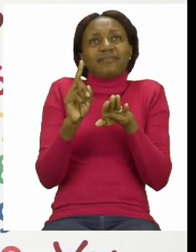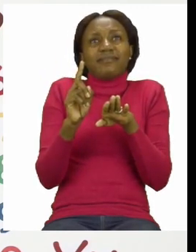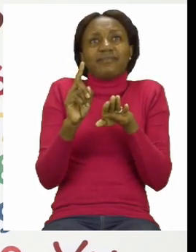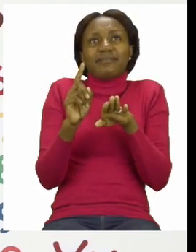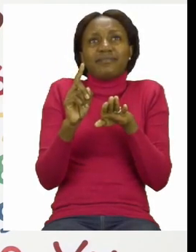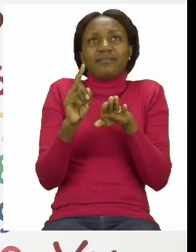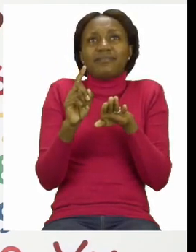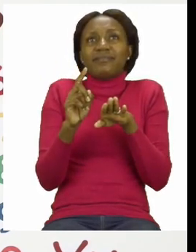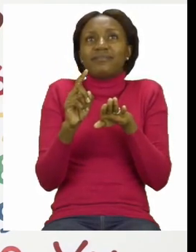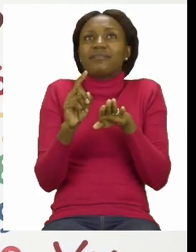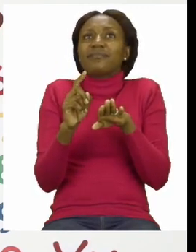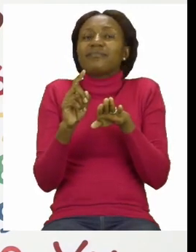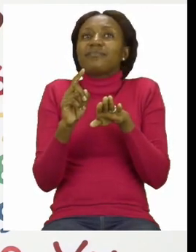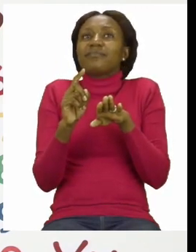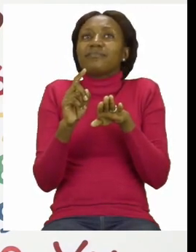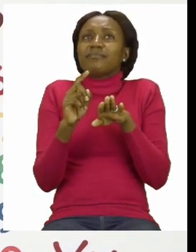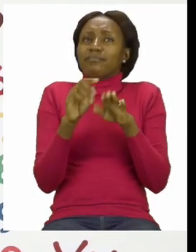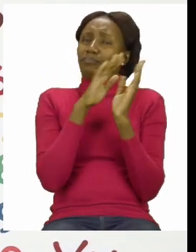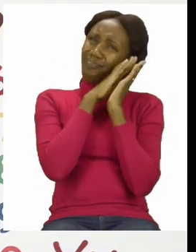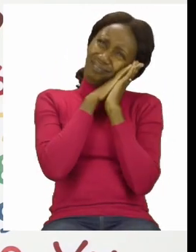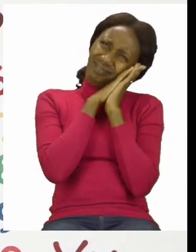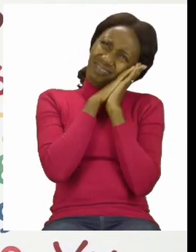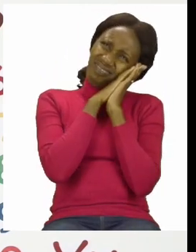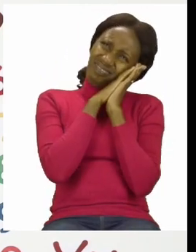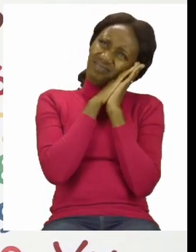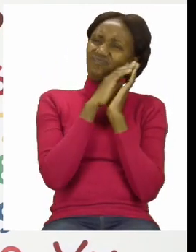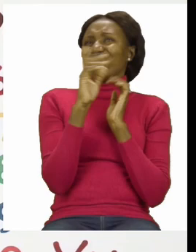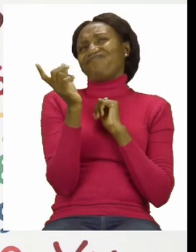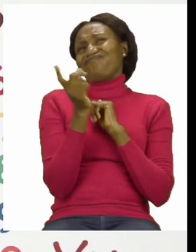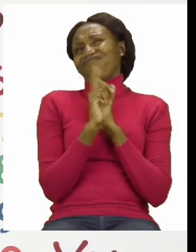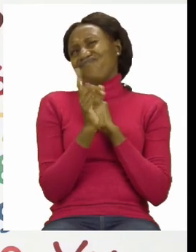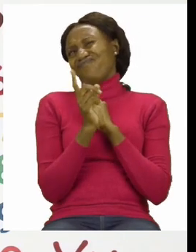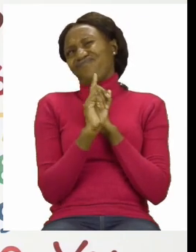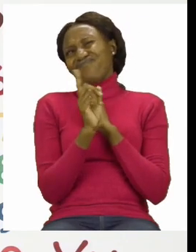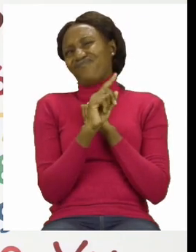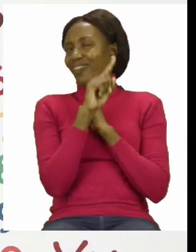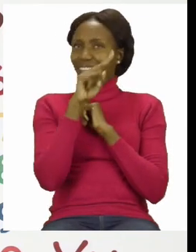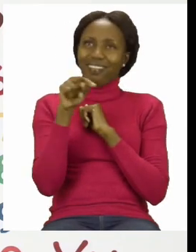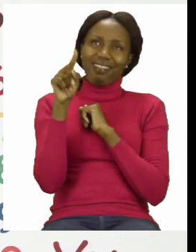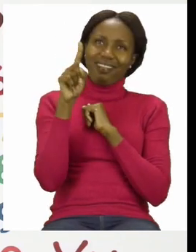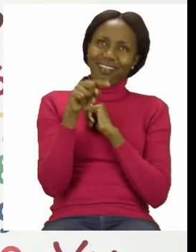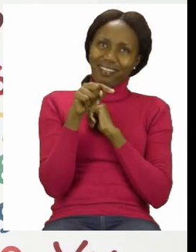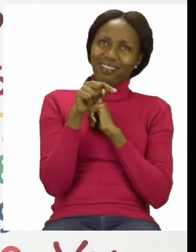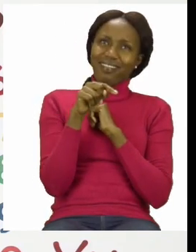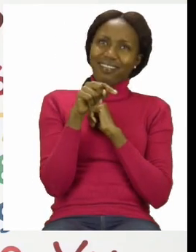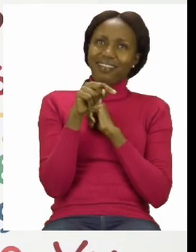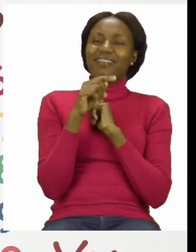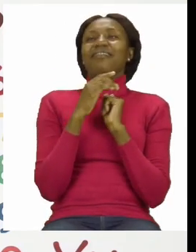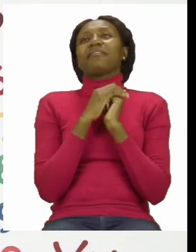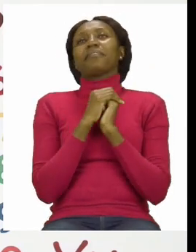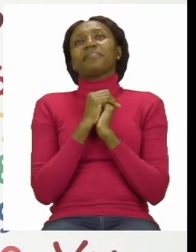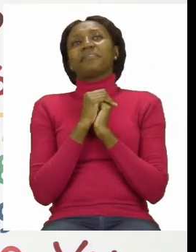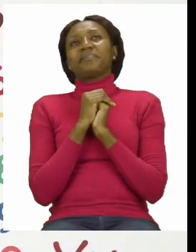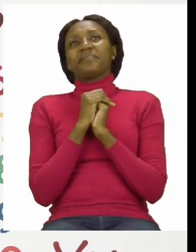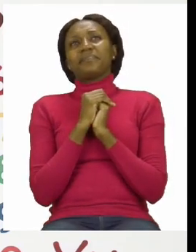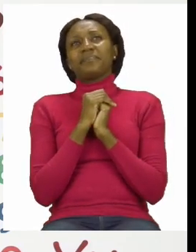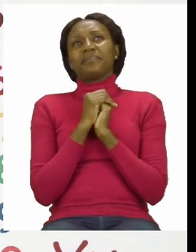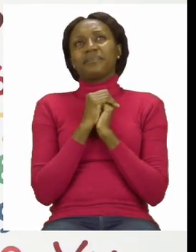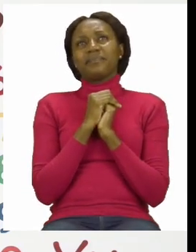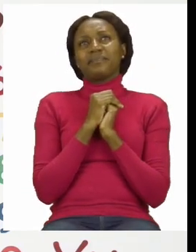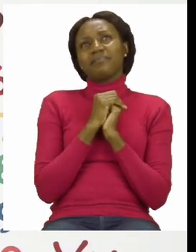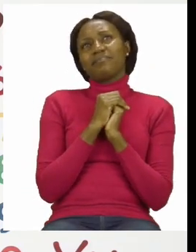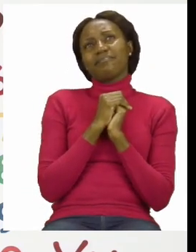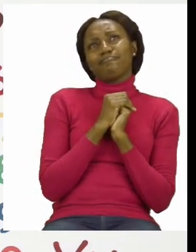you said sleeping, you would be wrong. He would need to be lying down. If